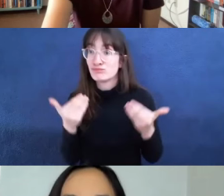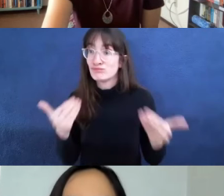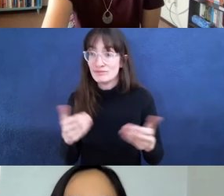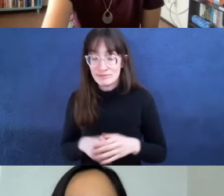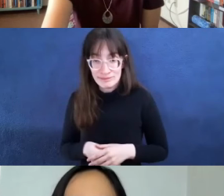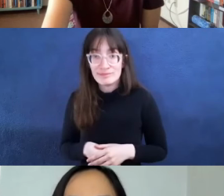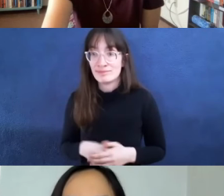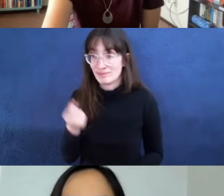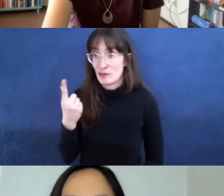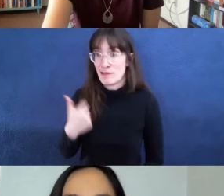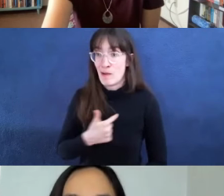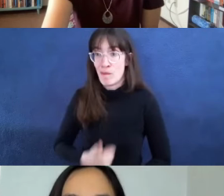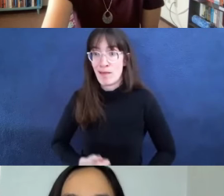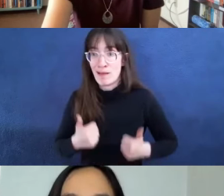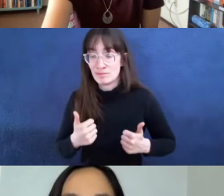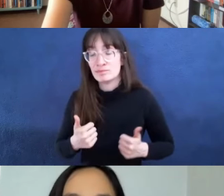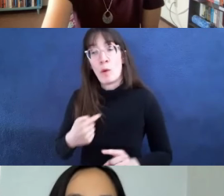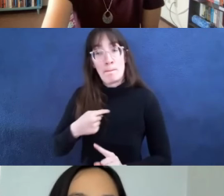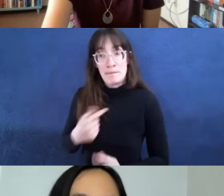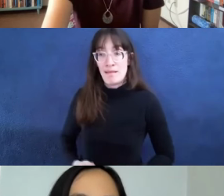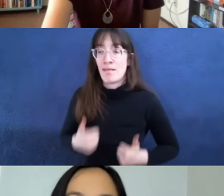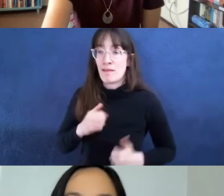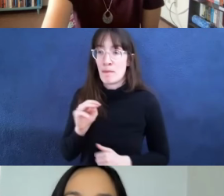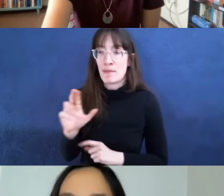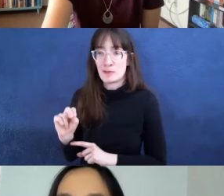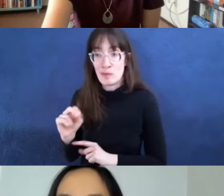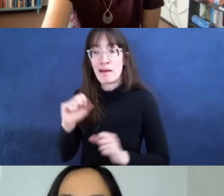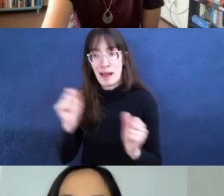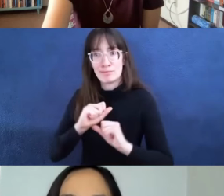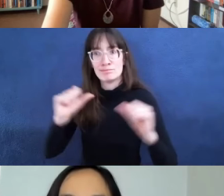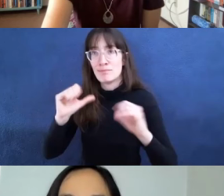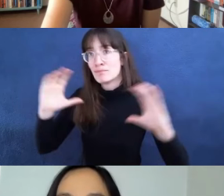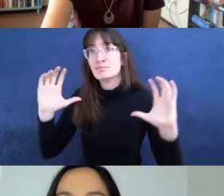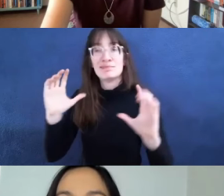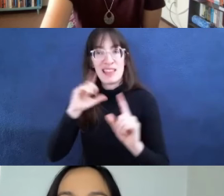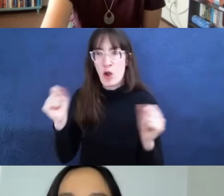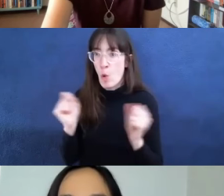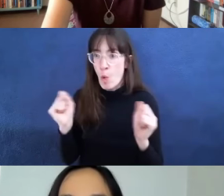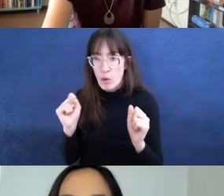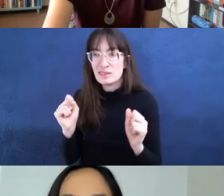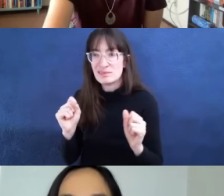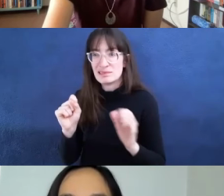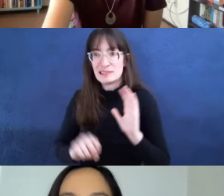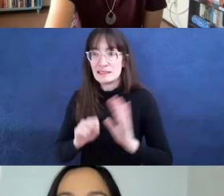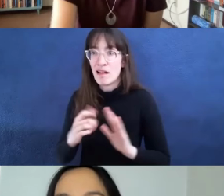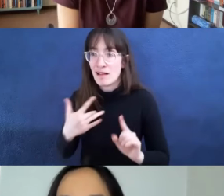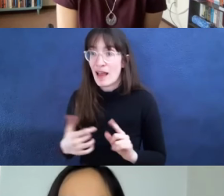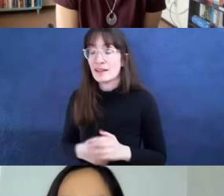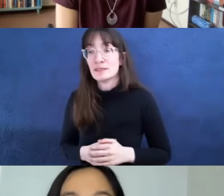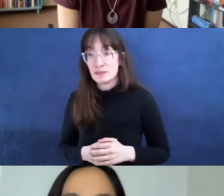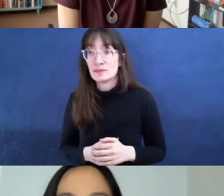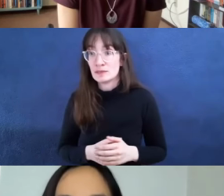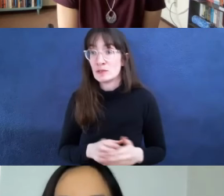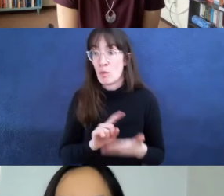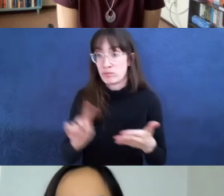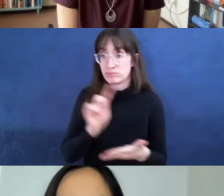in Minnesota, it's very easy for me to imagine it being cold. Like, 2 weekends ago, it was in the 80s, 90s,